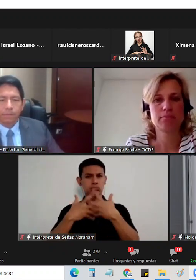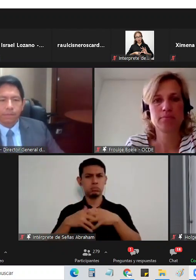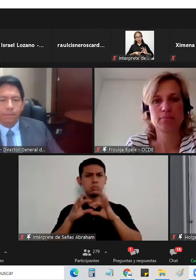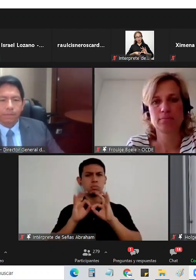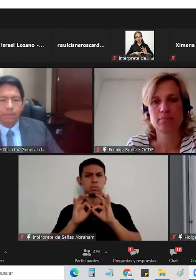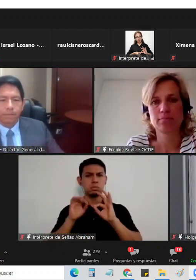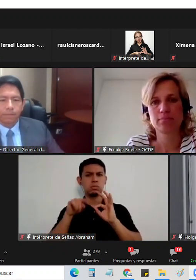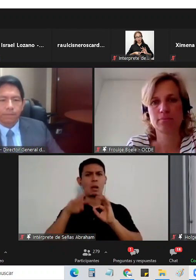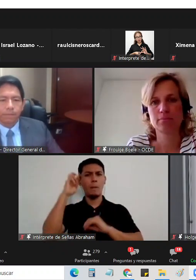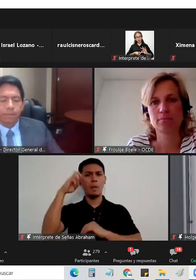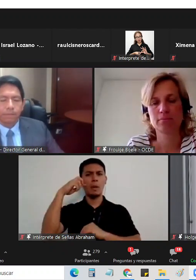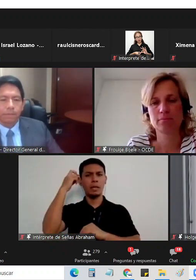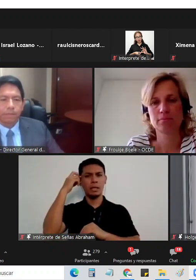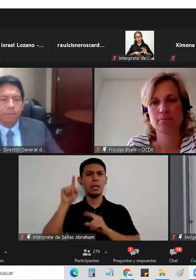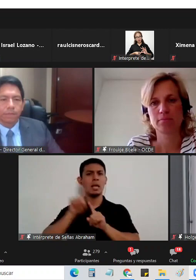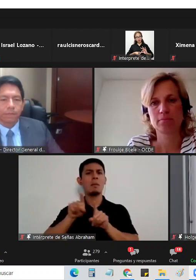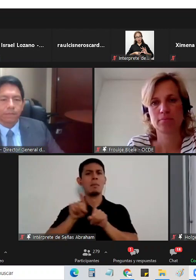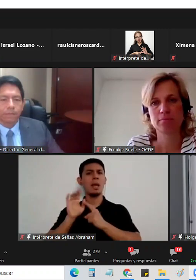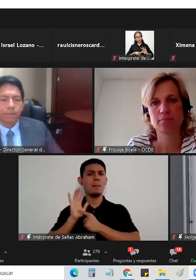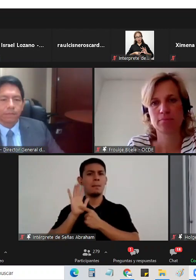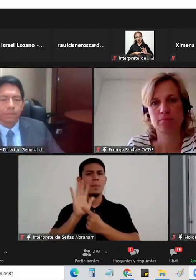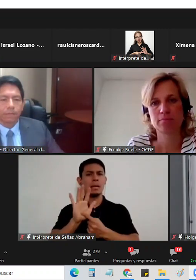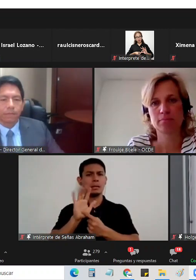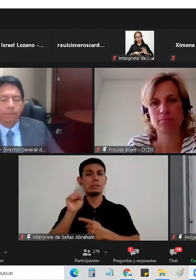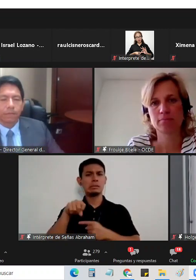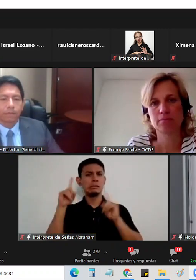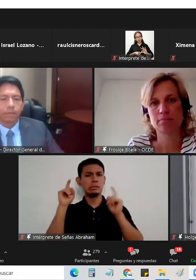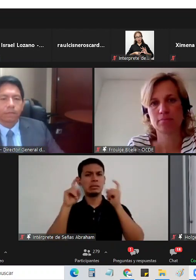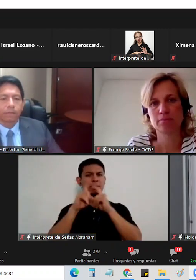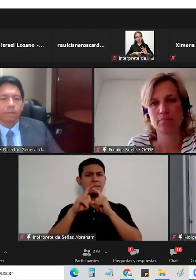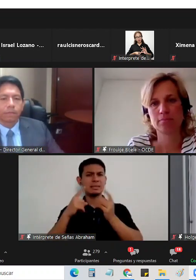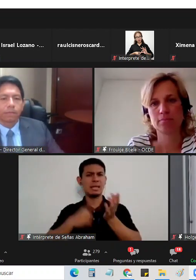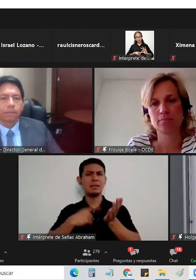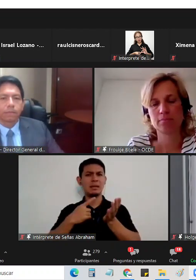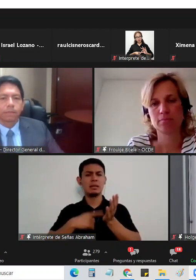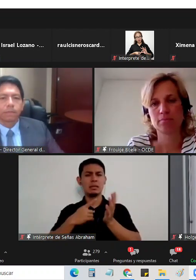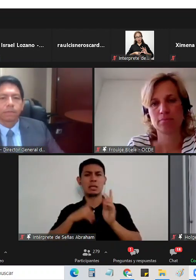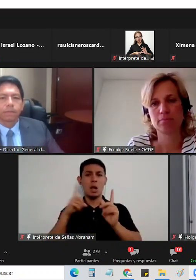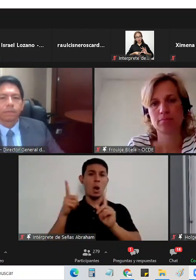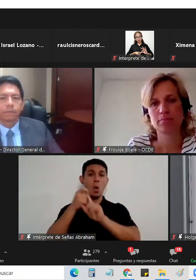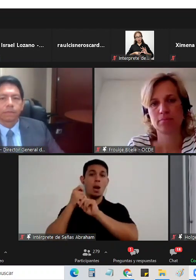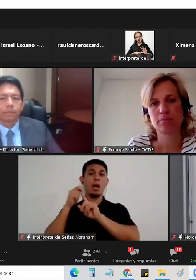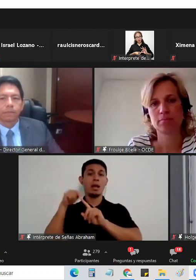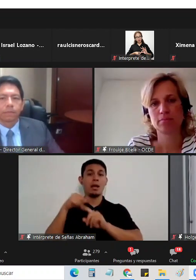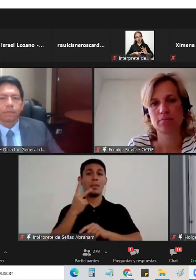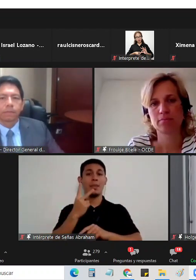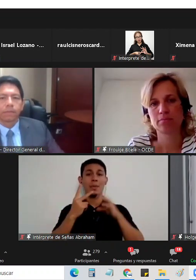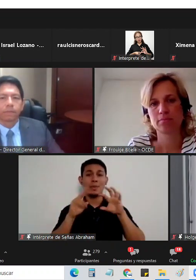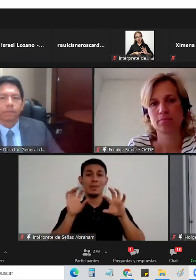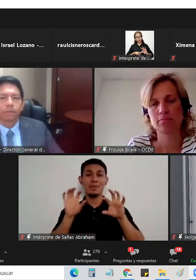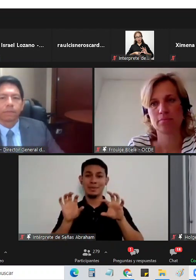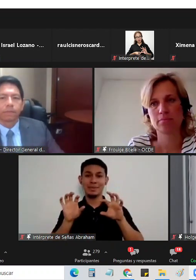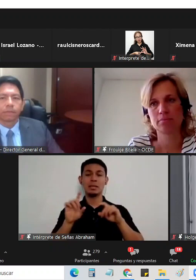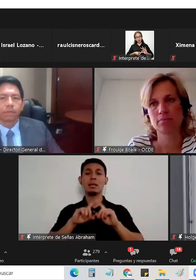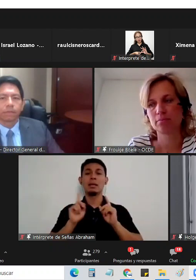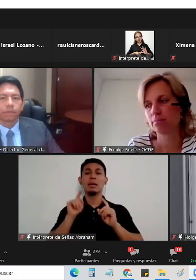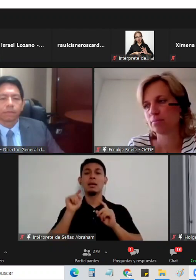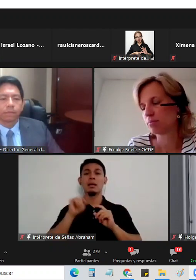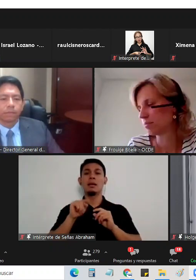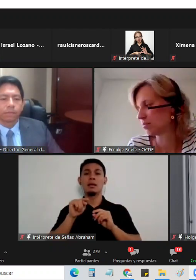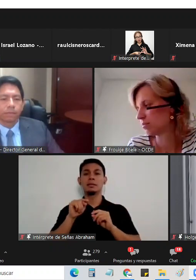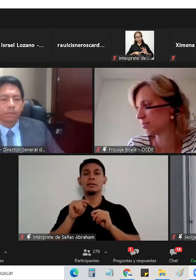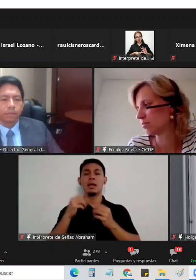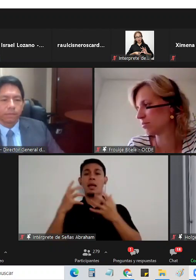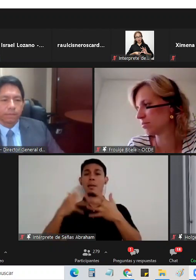the uniformity and political coherence or it can also show how difficult it is sometimes to to conciliate both